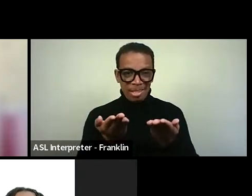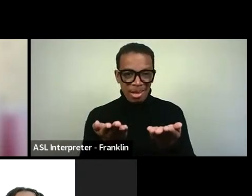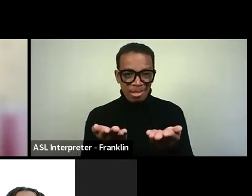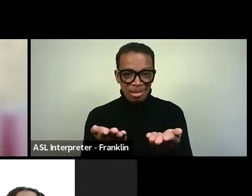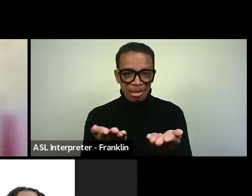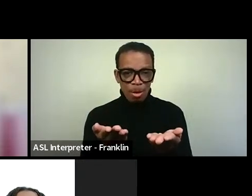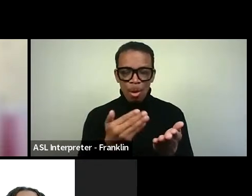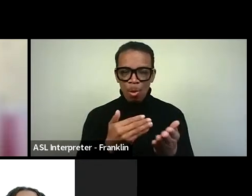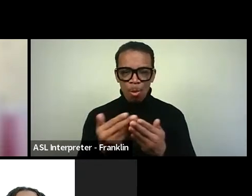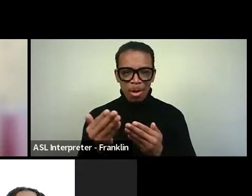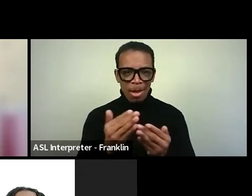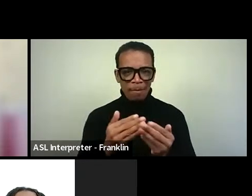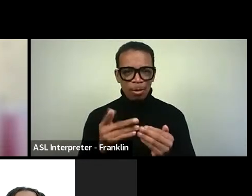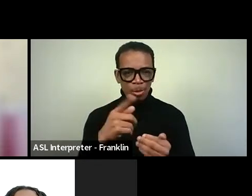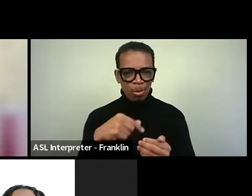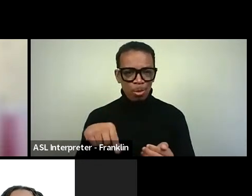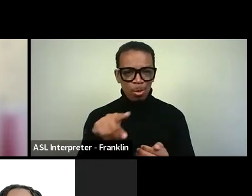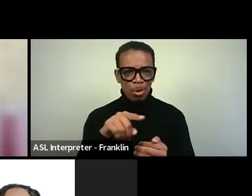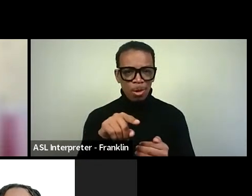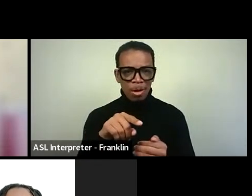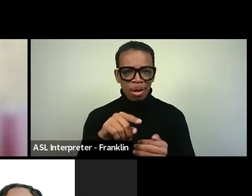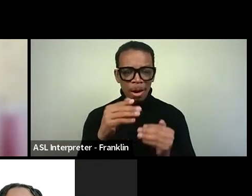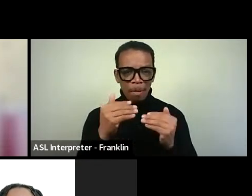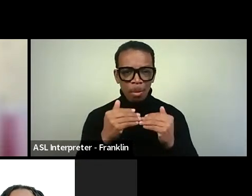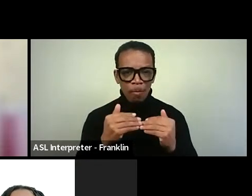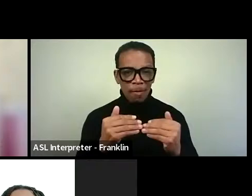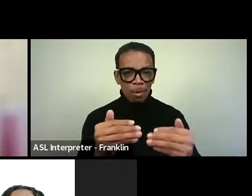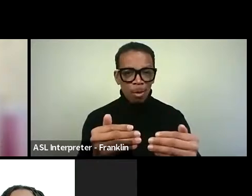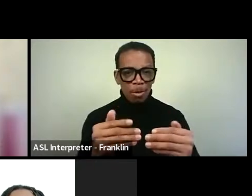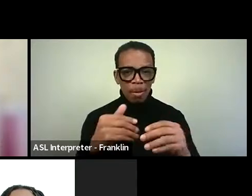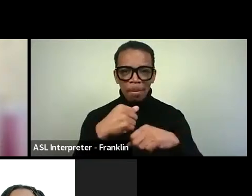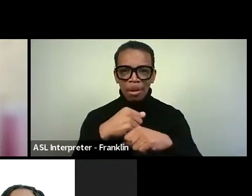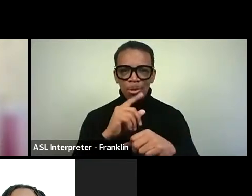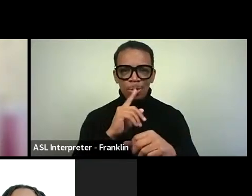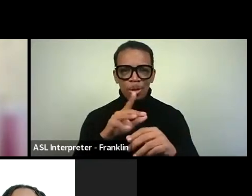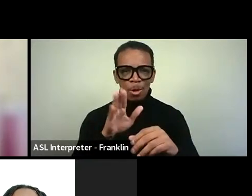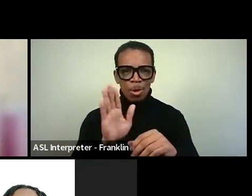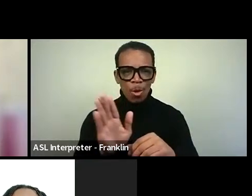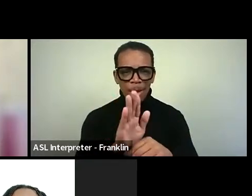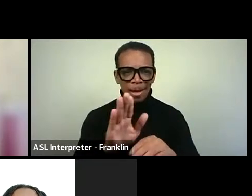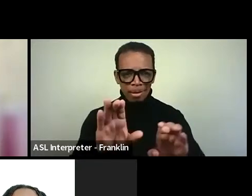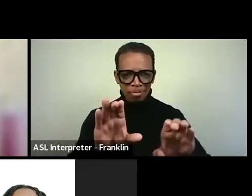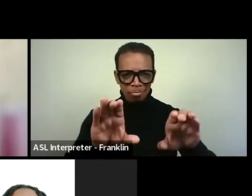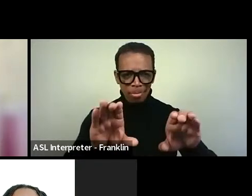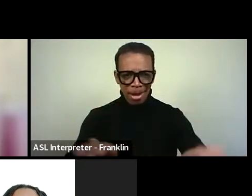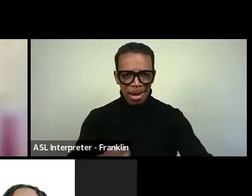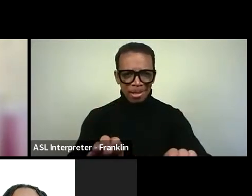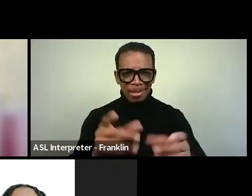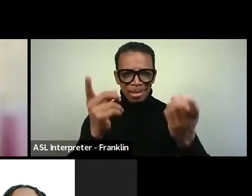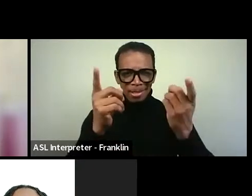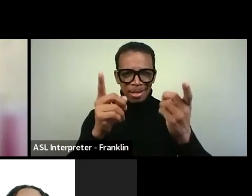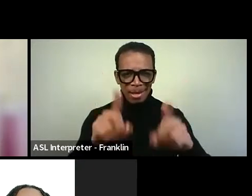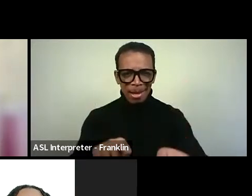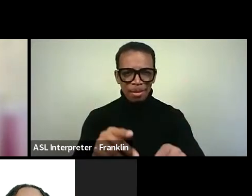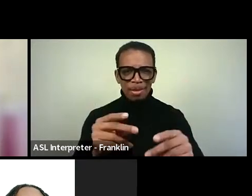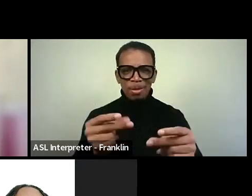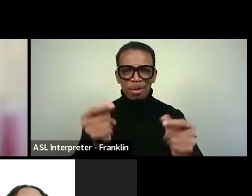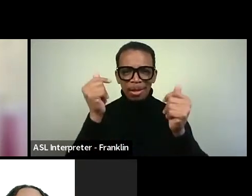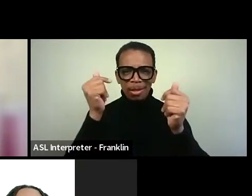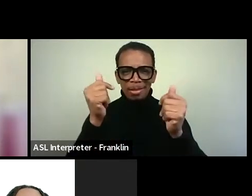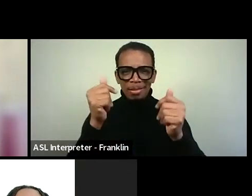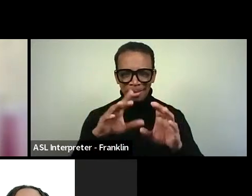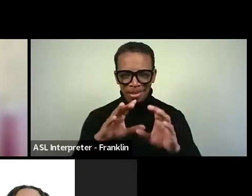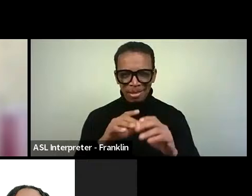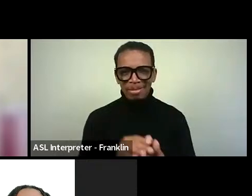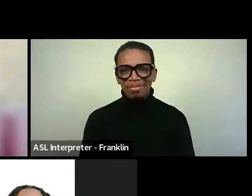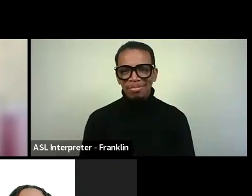you all are moving forward to, make sure that the action happens in a timely fashion and in a